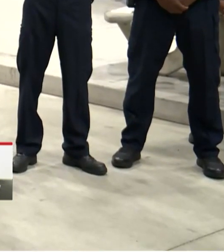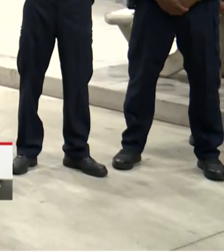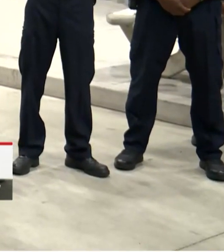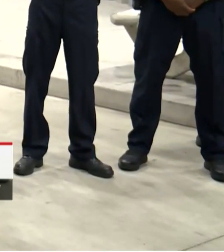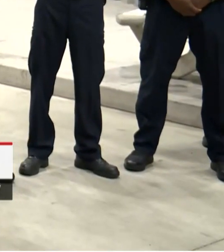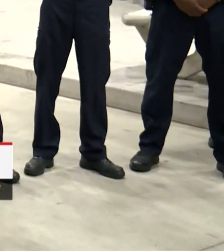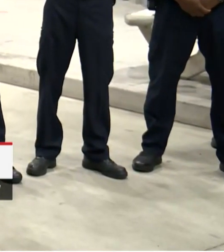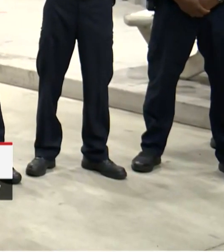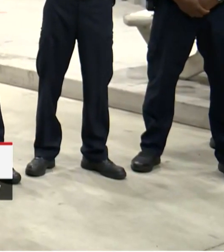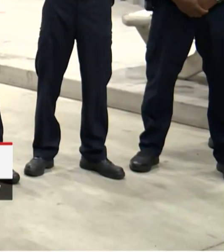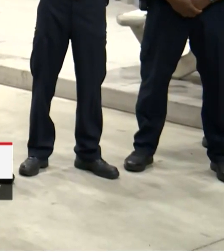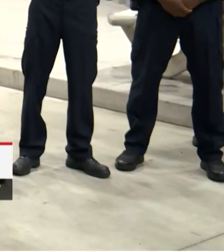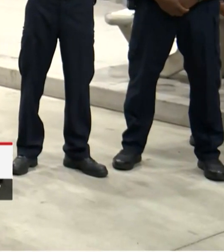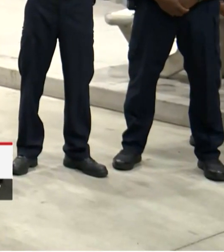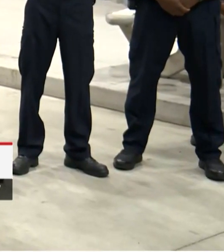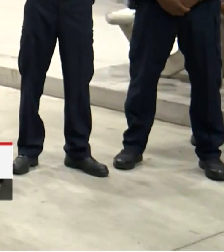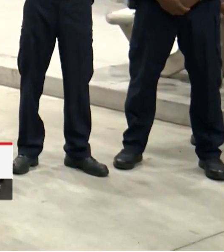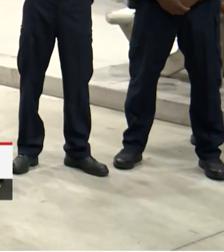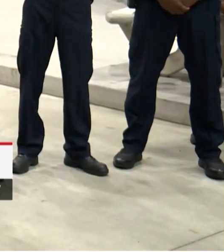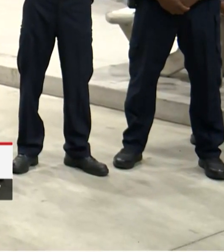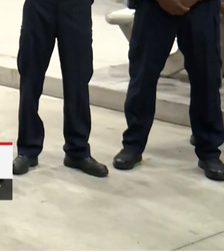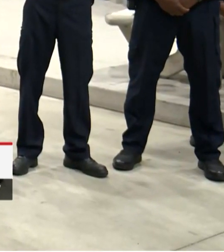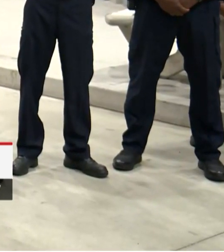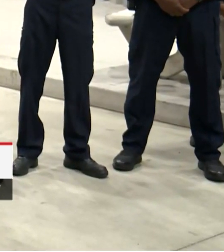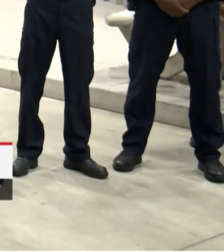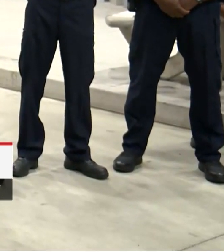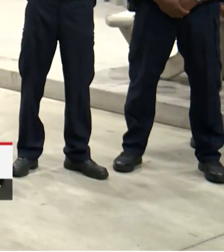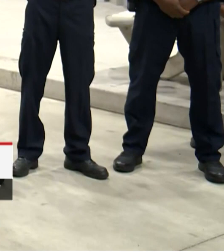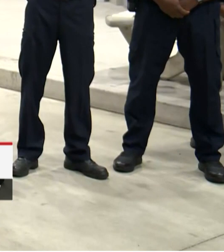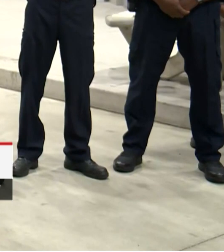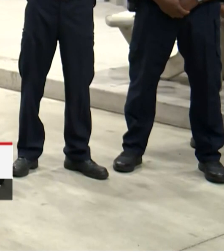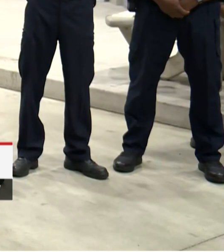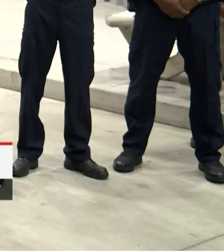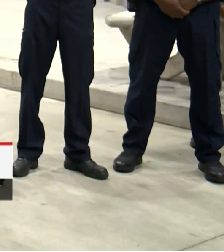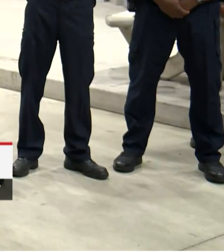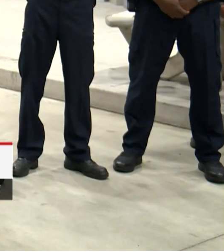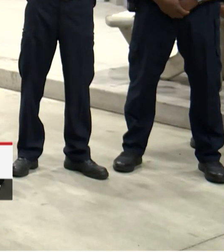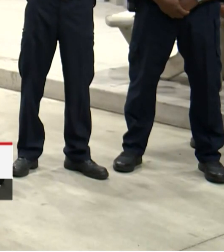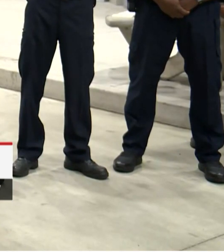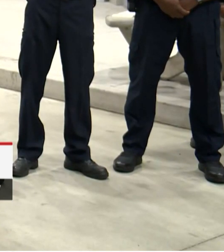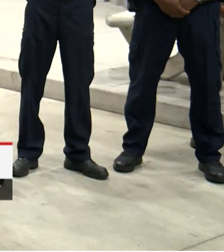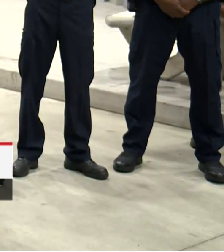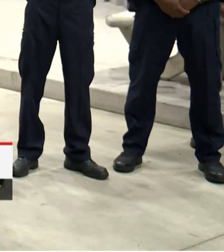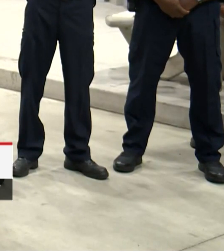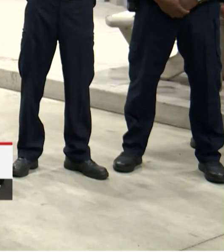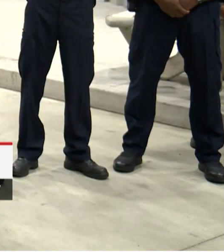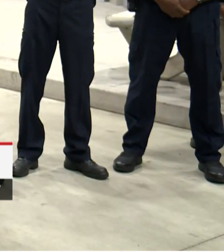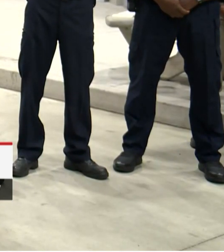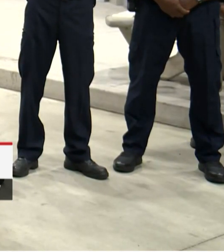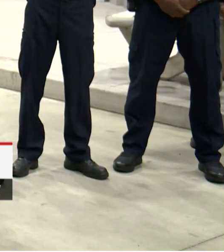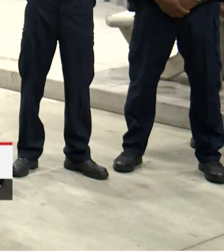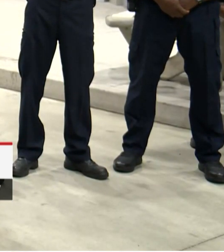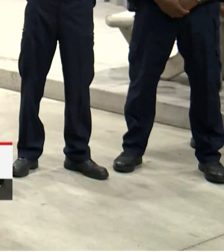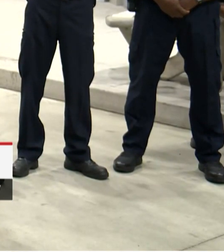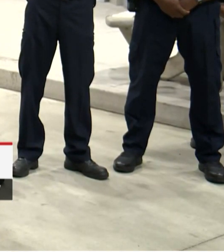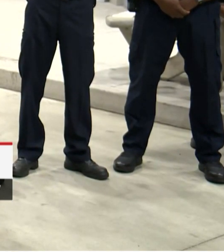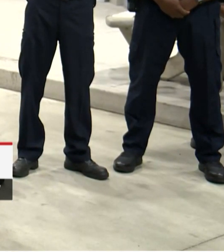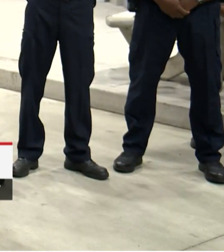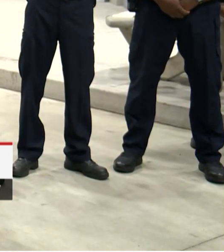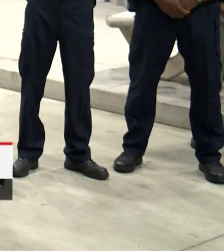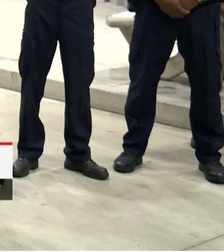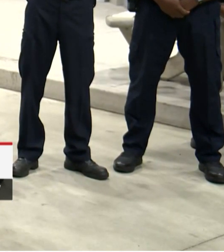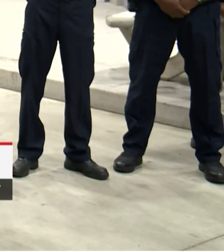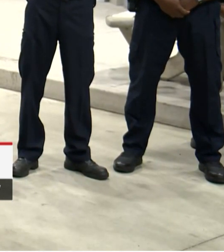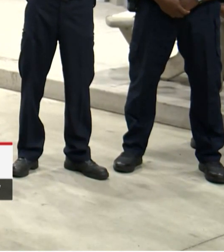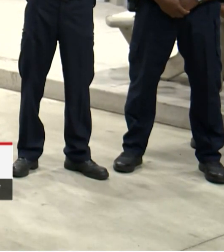do expect someone to leave the scene. So the suspect still was back on the scene. A call for service came